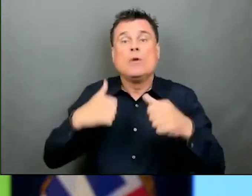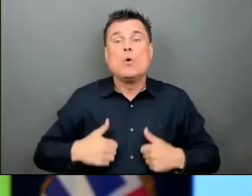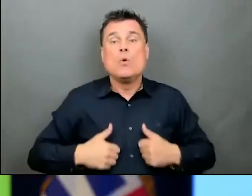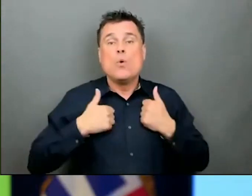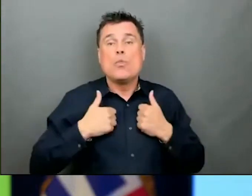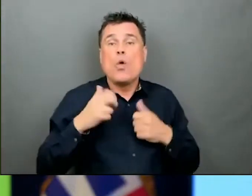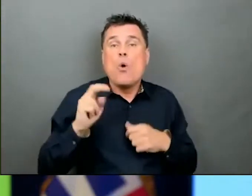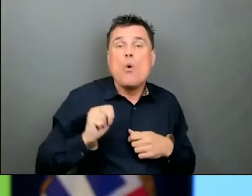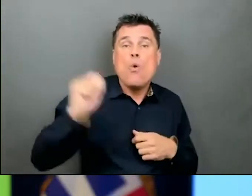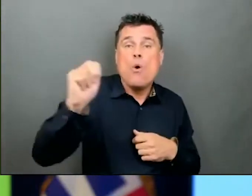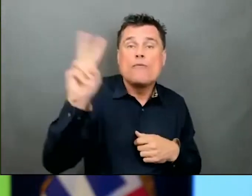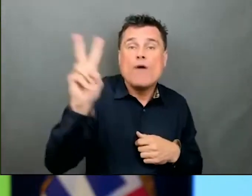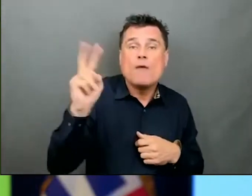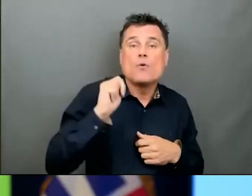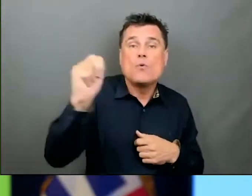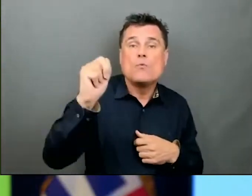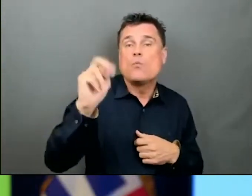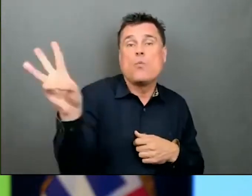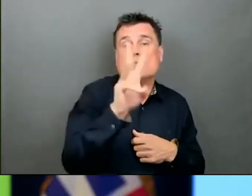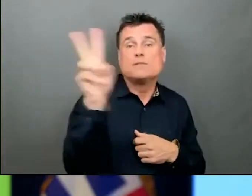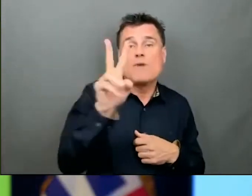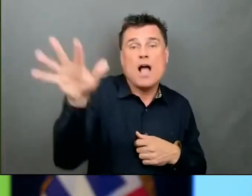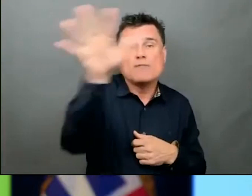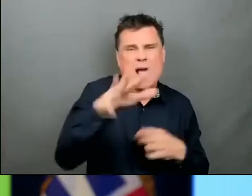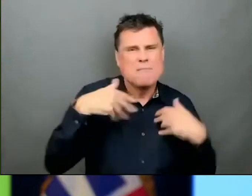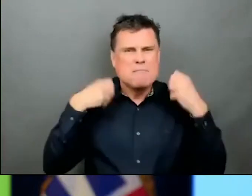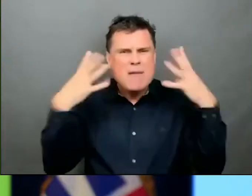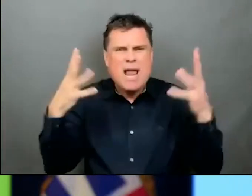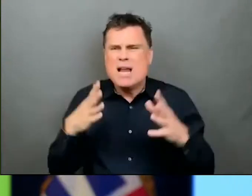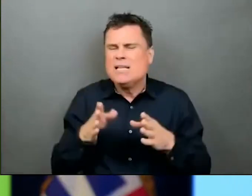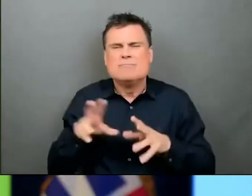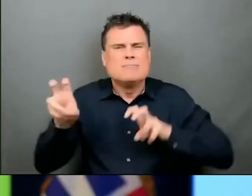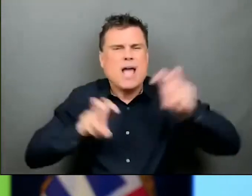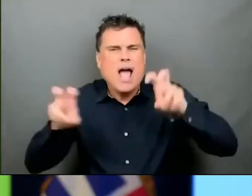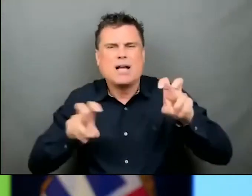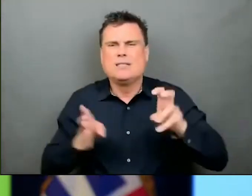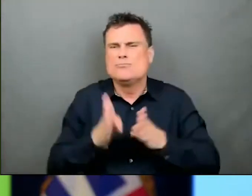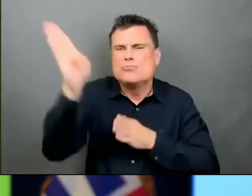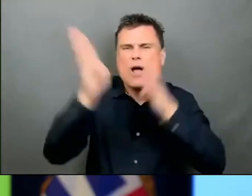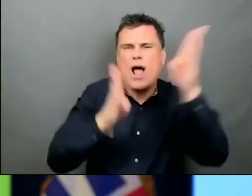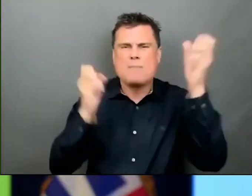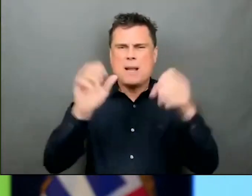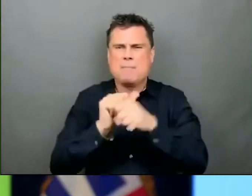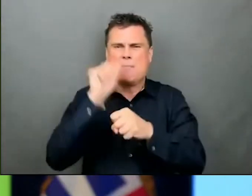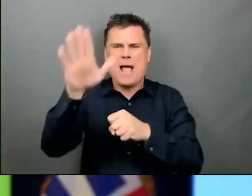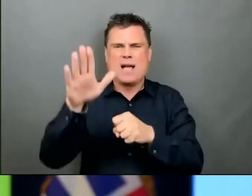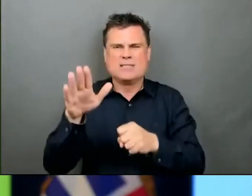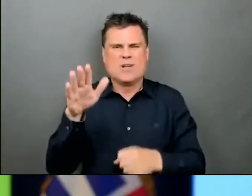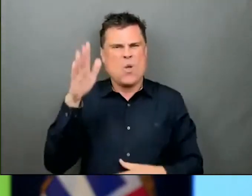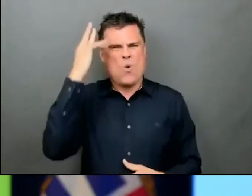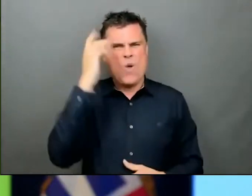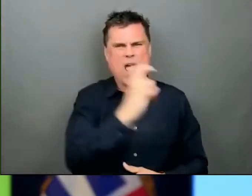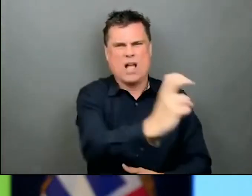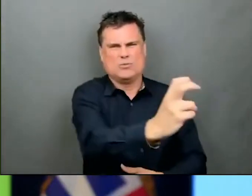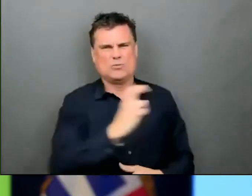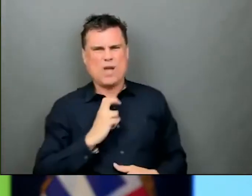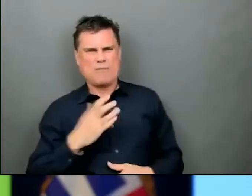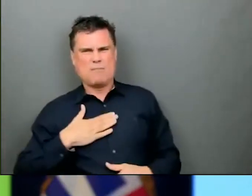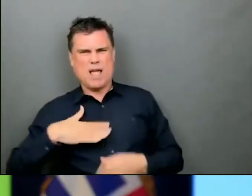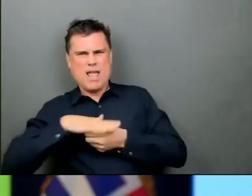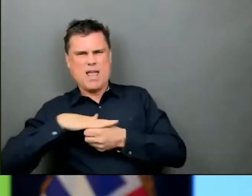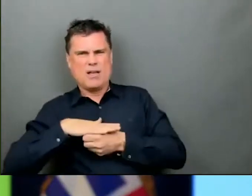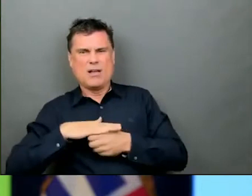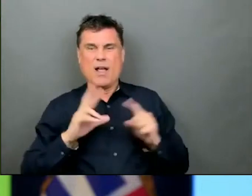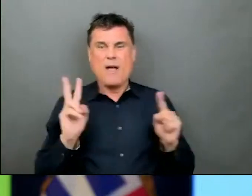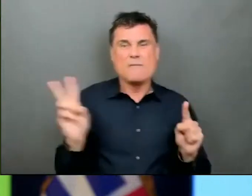lots of trails and mountains to do that. Likewise, out my way. If you're in Vancouver, you've got Stanley